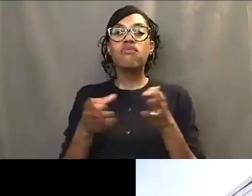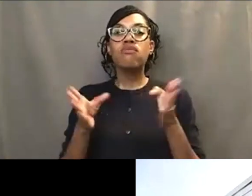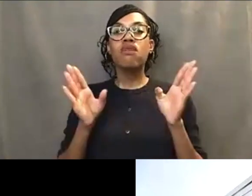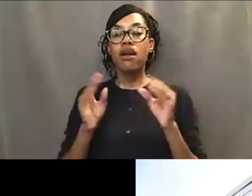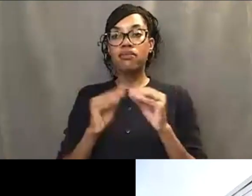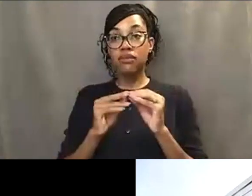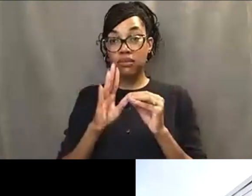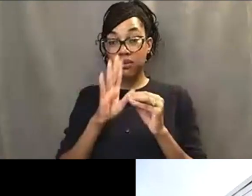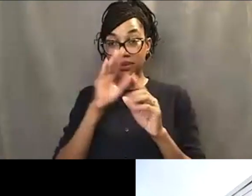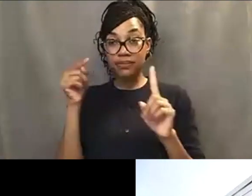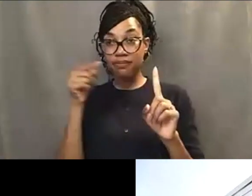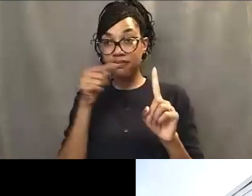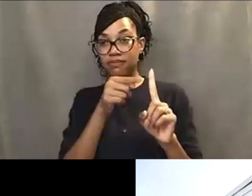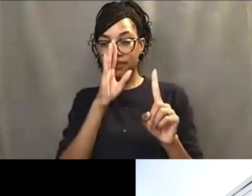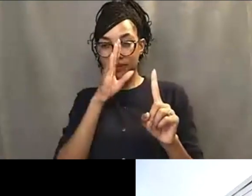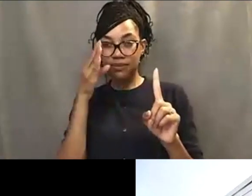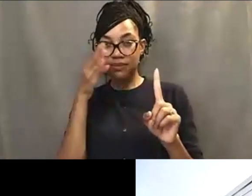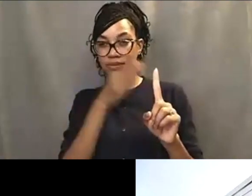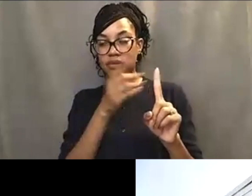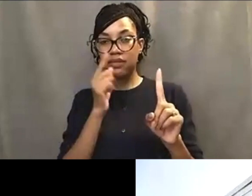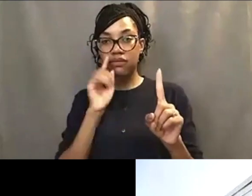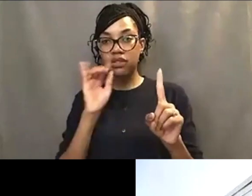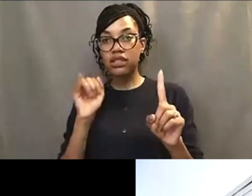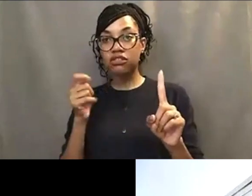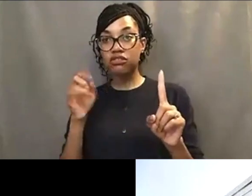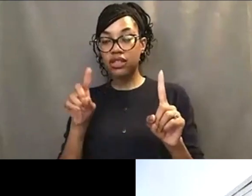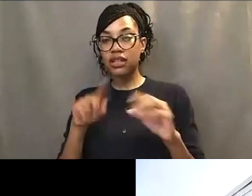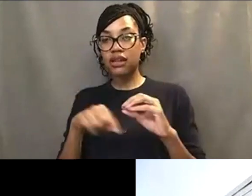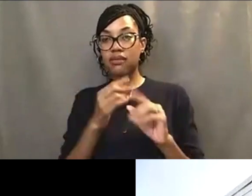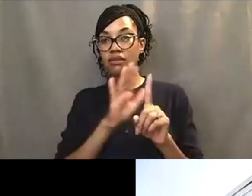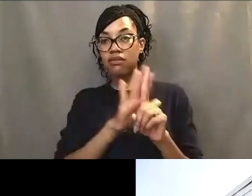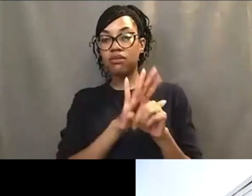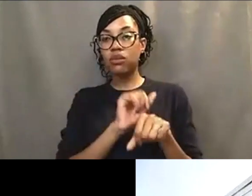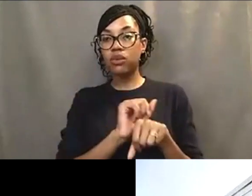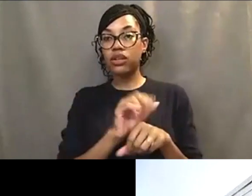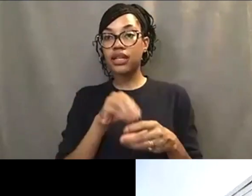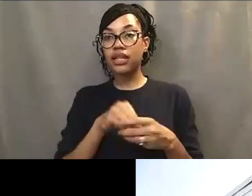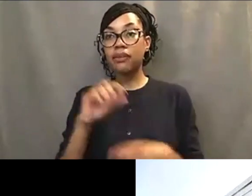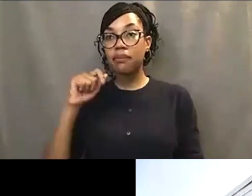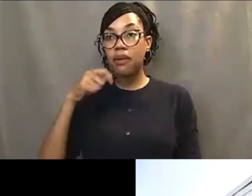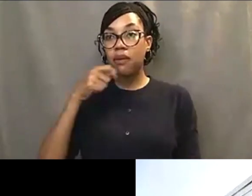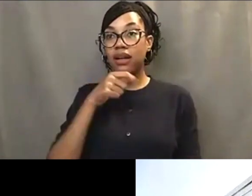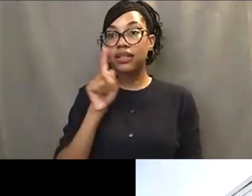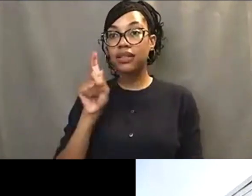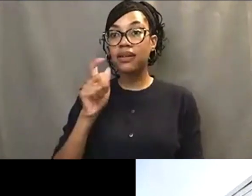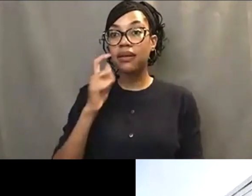anybody has a direct question for Ingrid about the work that they've been doing in Milwaukee.